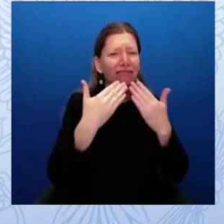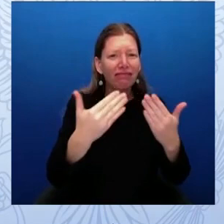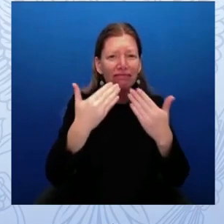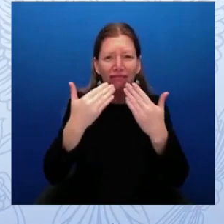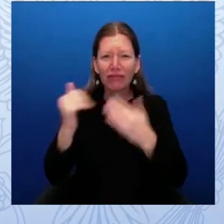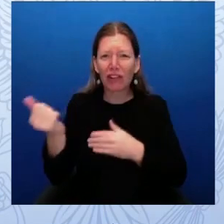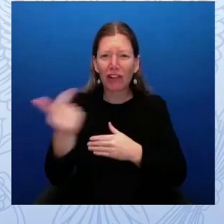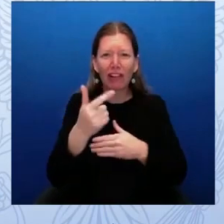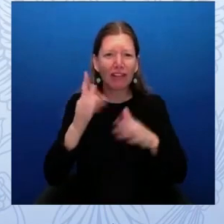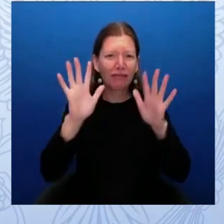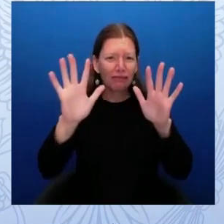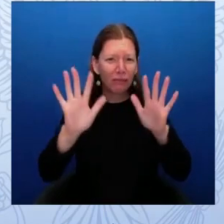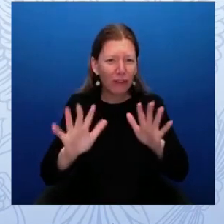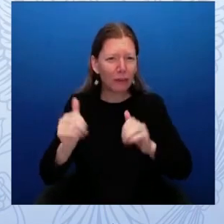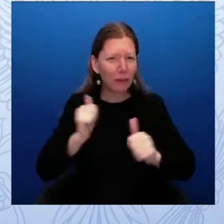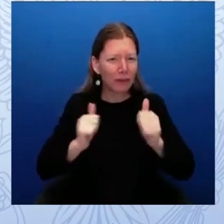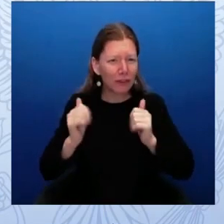Thank you.